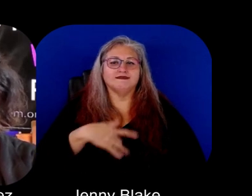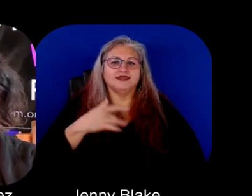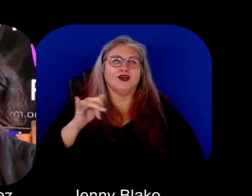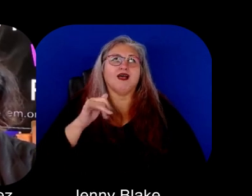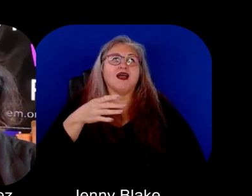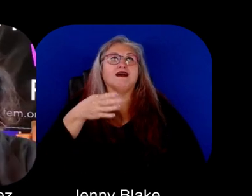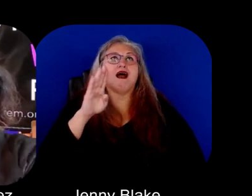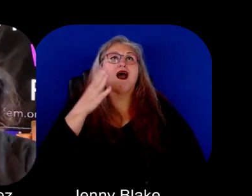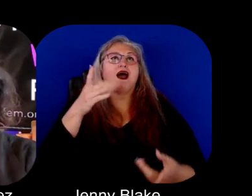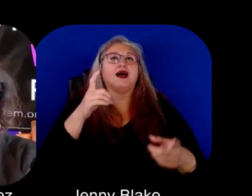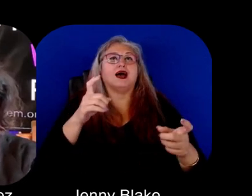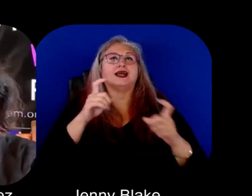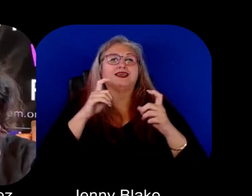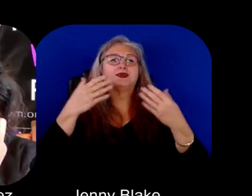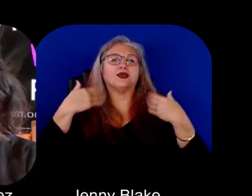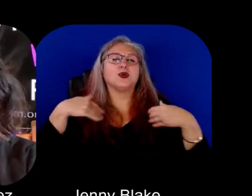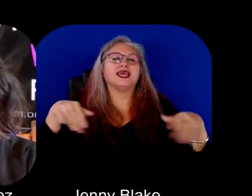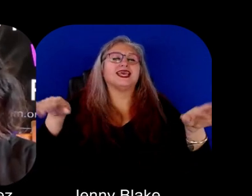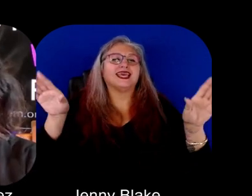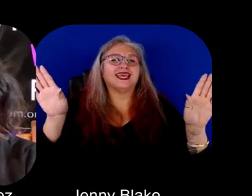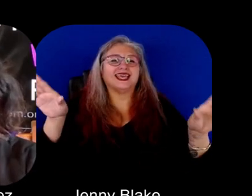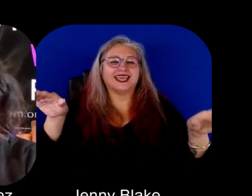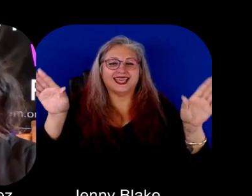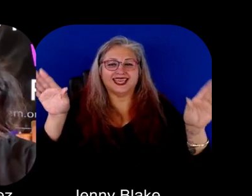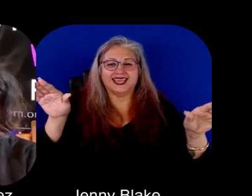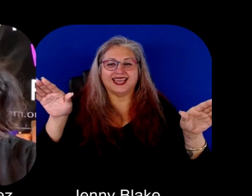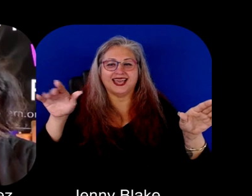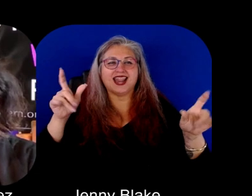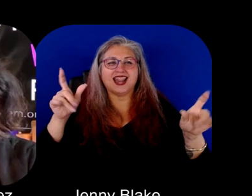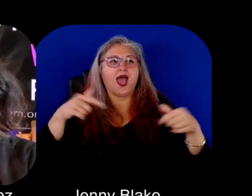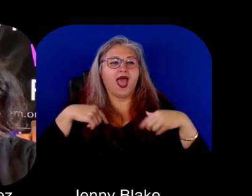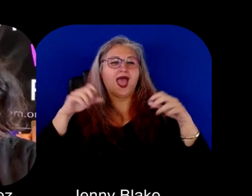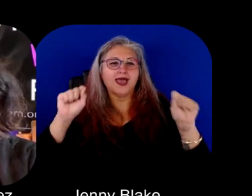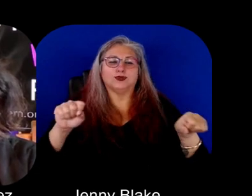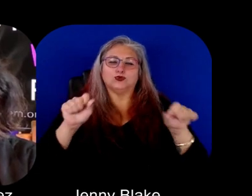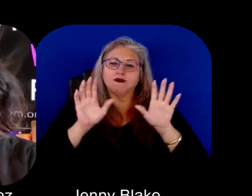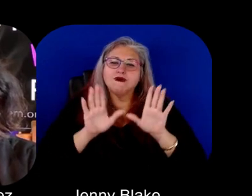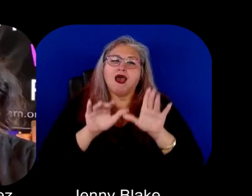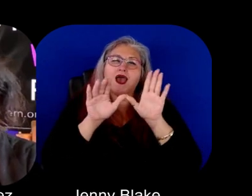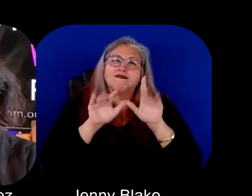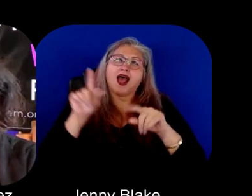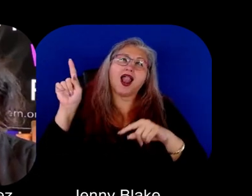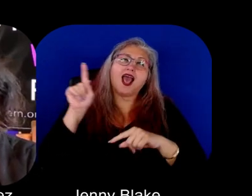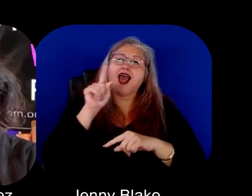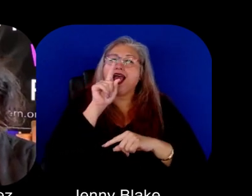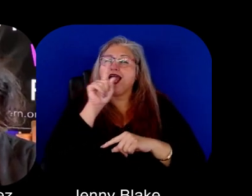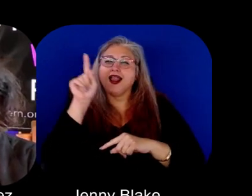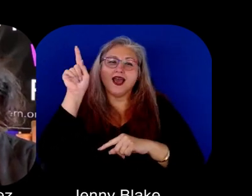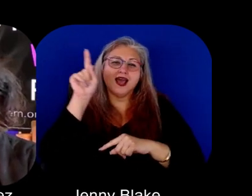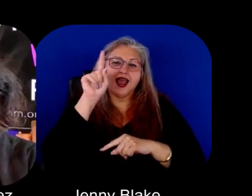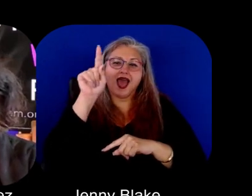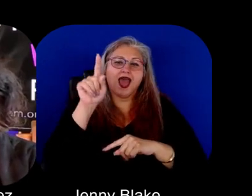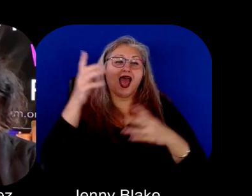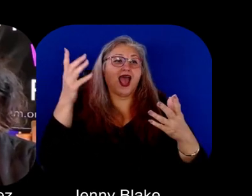like God gave me wings and I flew as high as I could just for